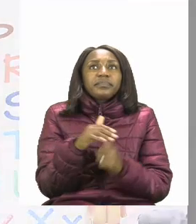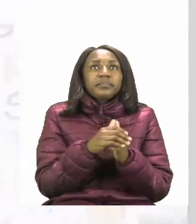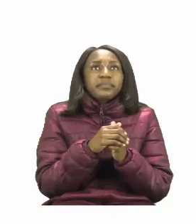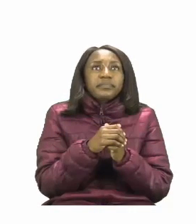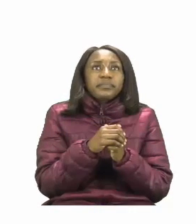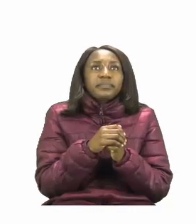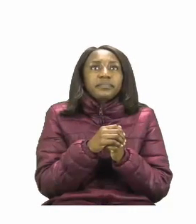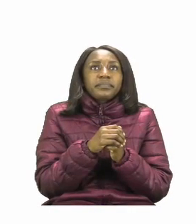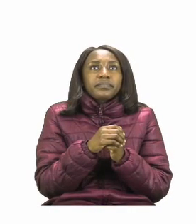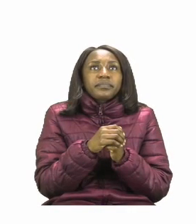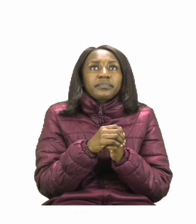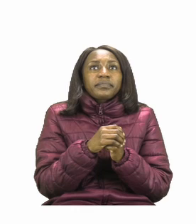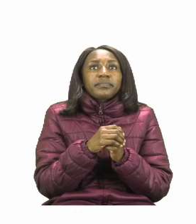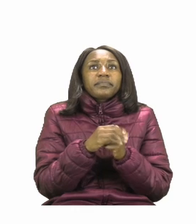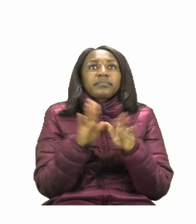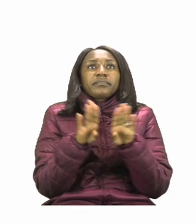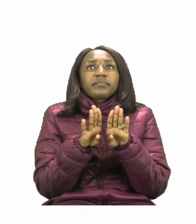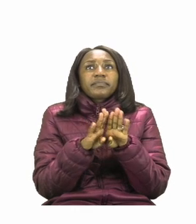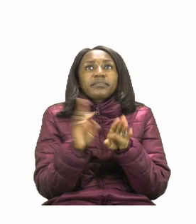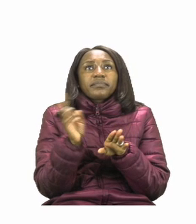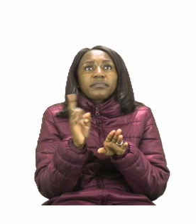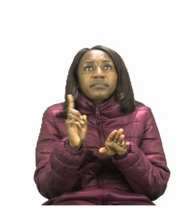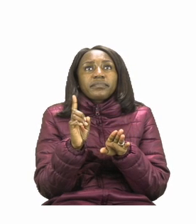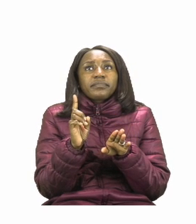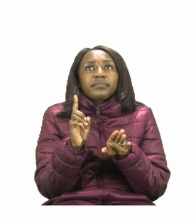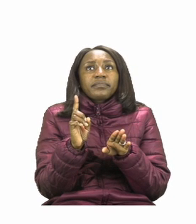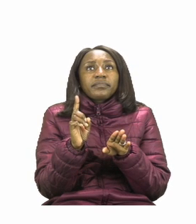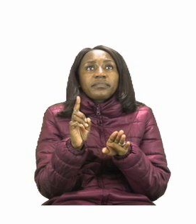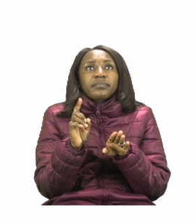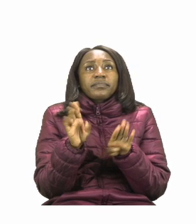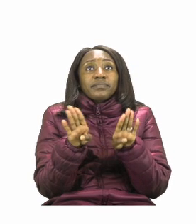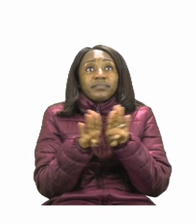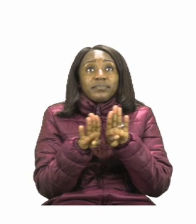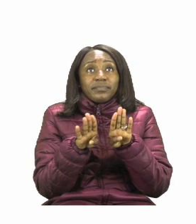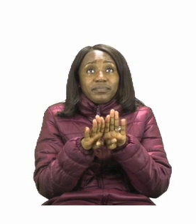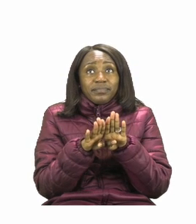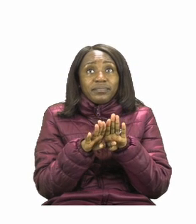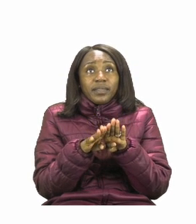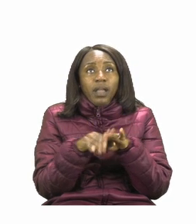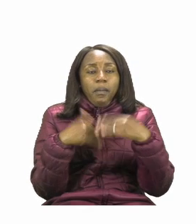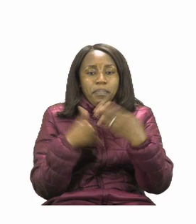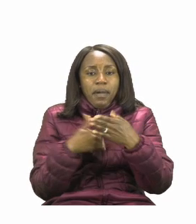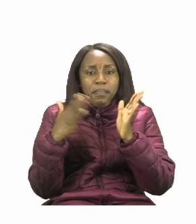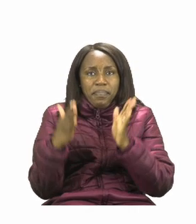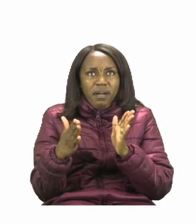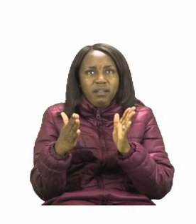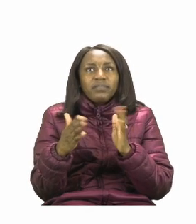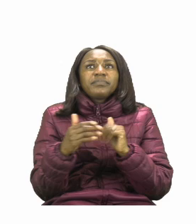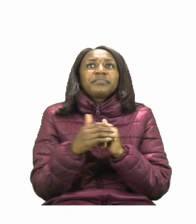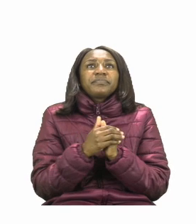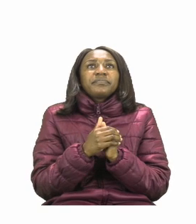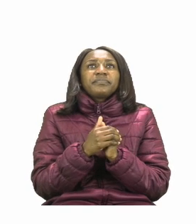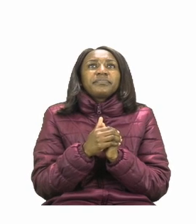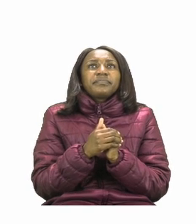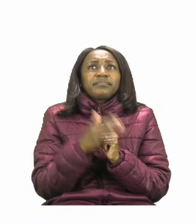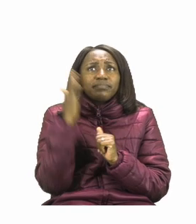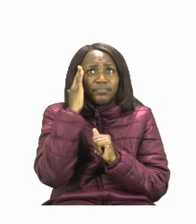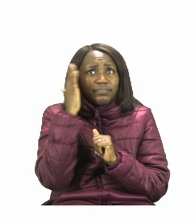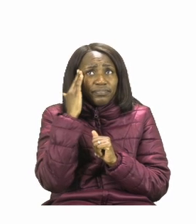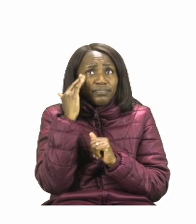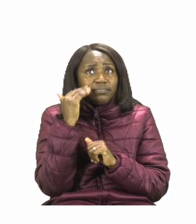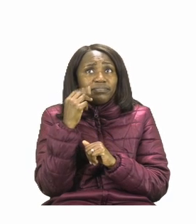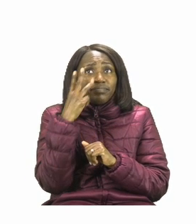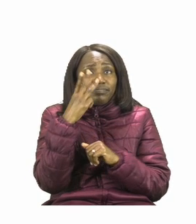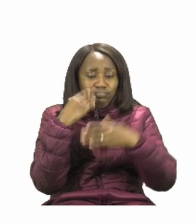a last exercise for today, we are going to be doing 3D shapes. Now, we already know our 3D shapes,